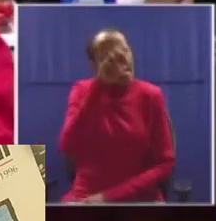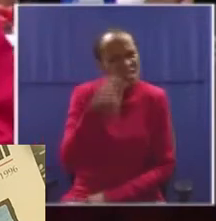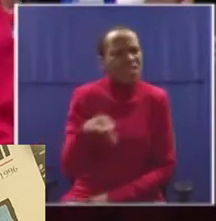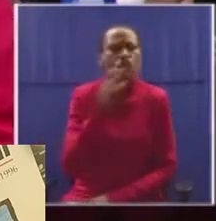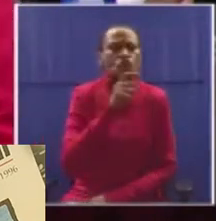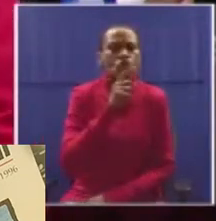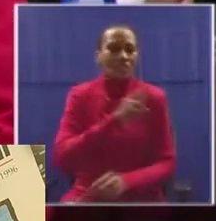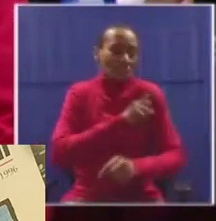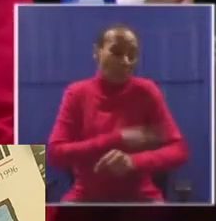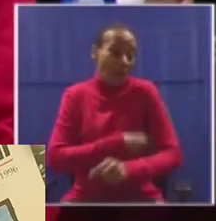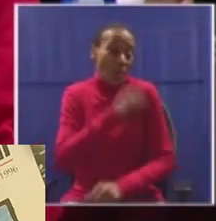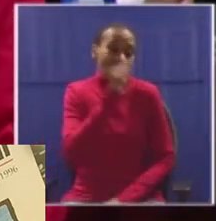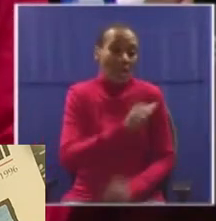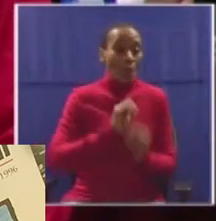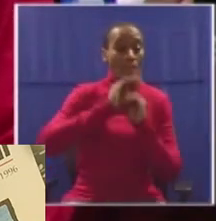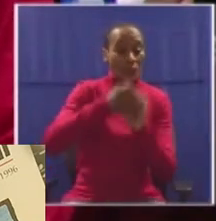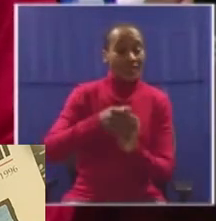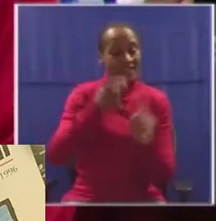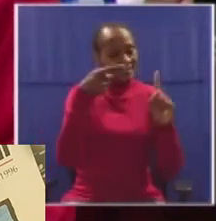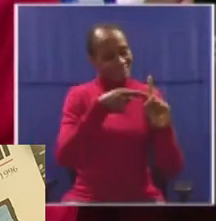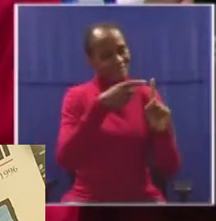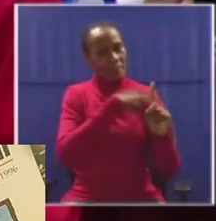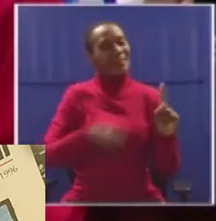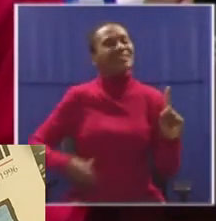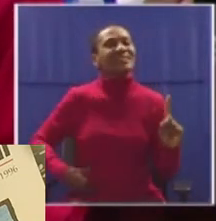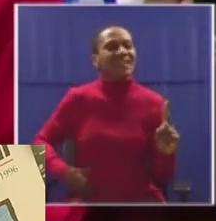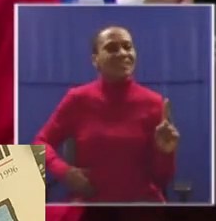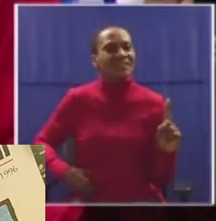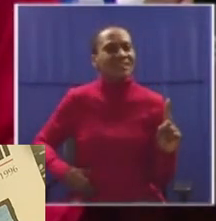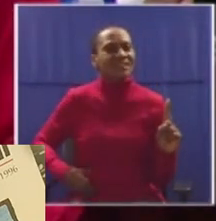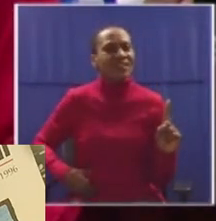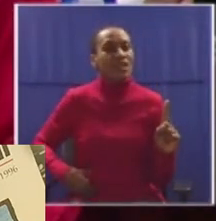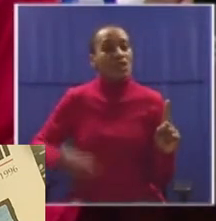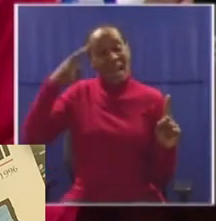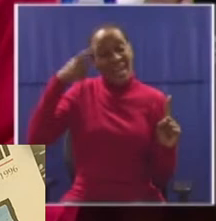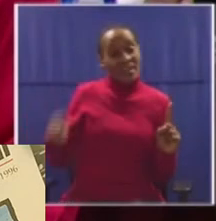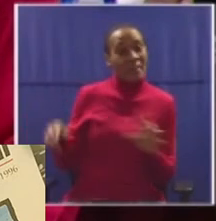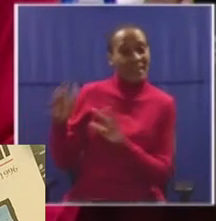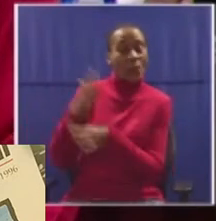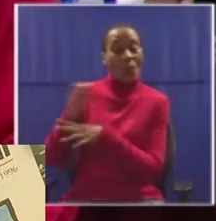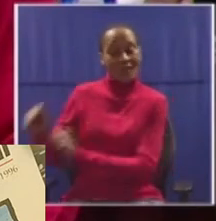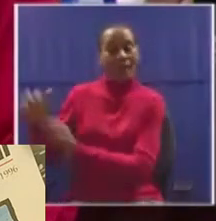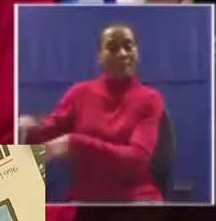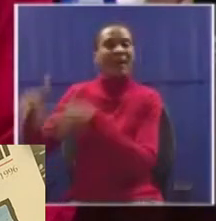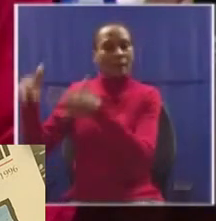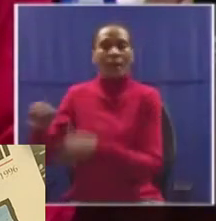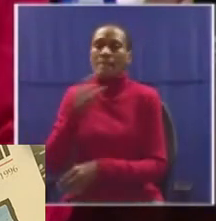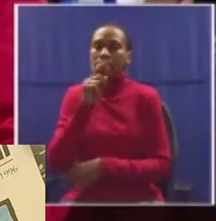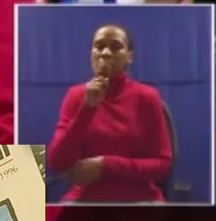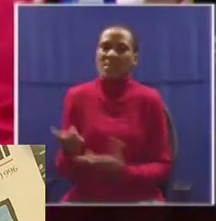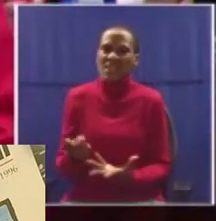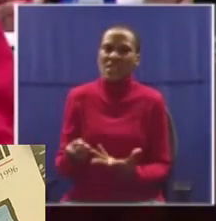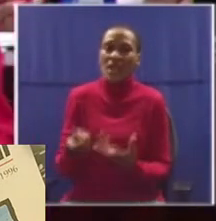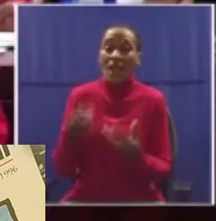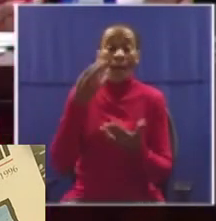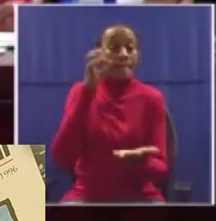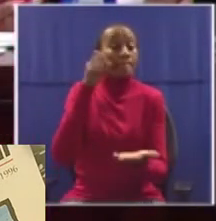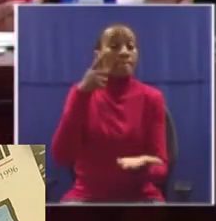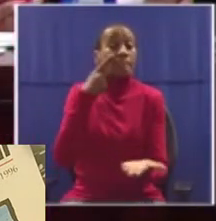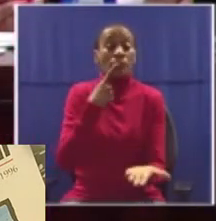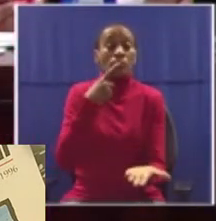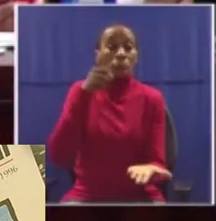majority to protect him and undermine the Democratic workings of parliament does not mean that there is no Prima faki evidence